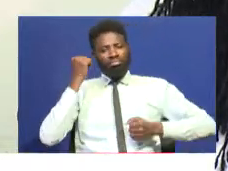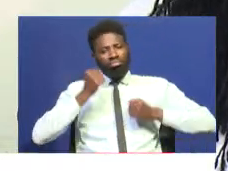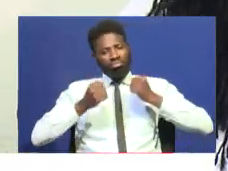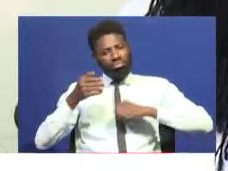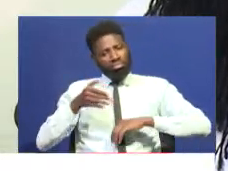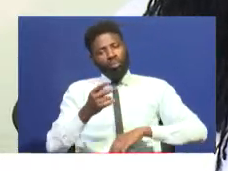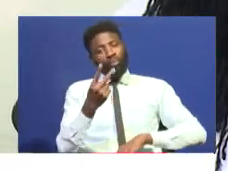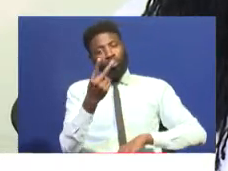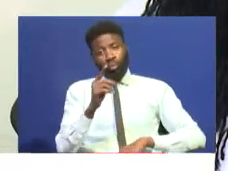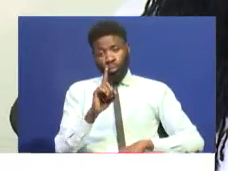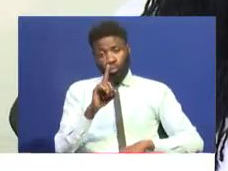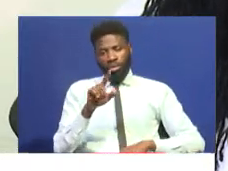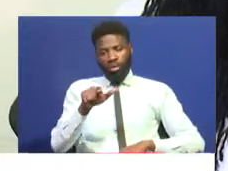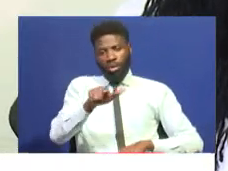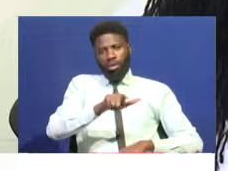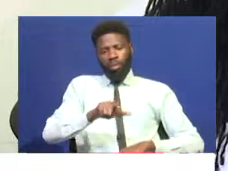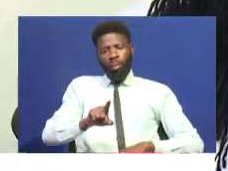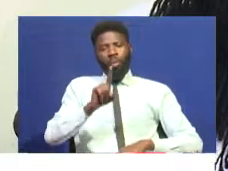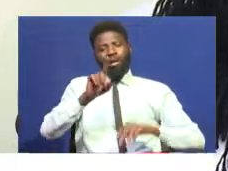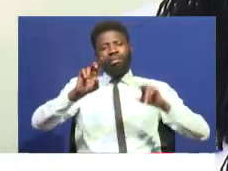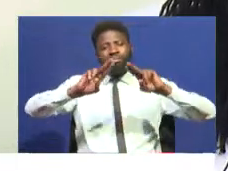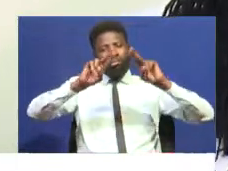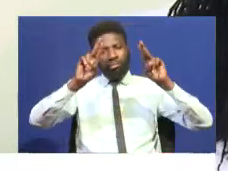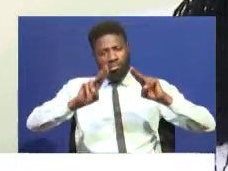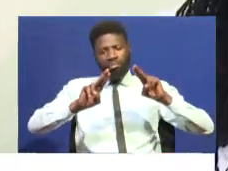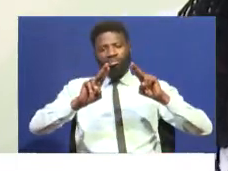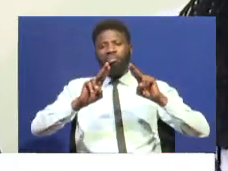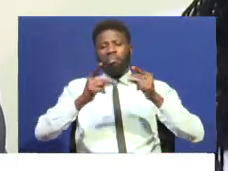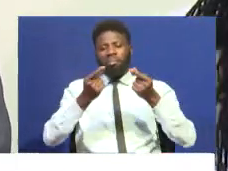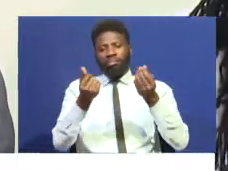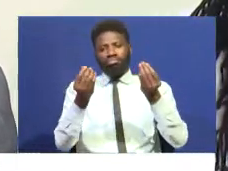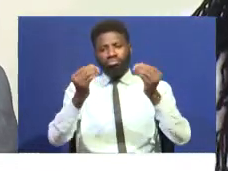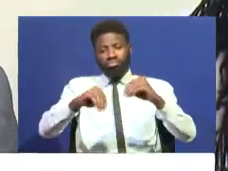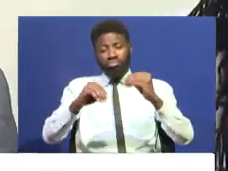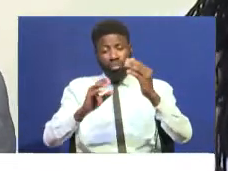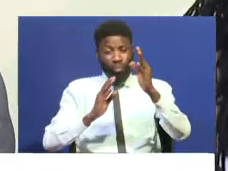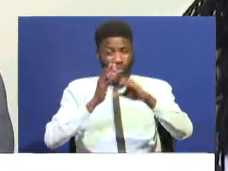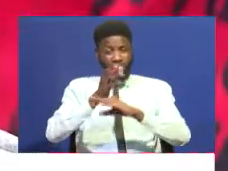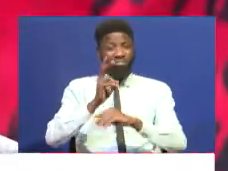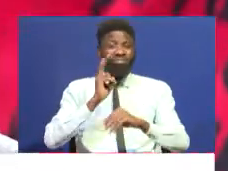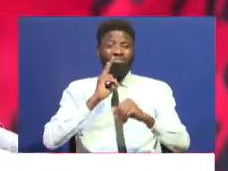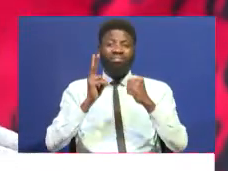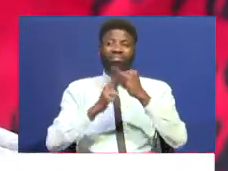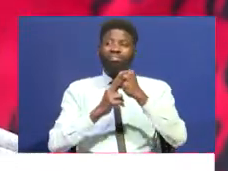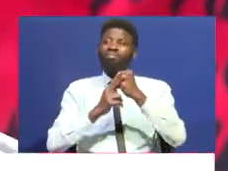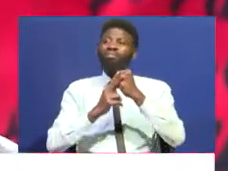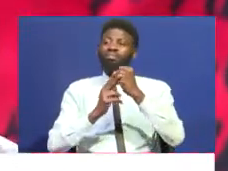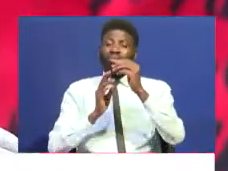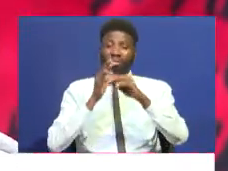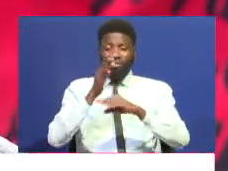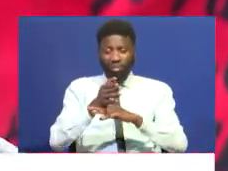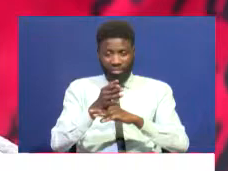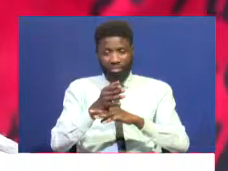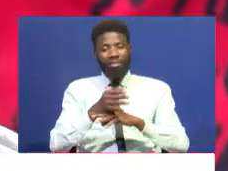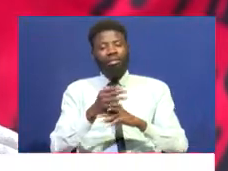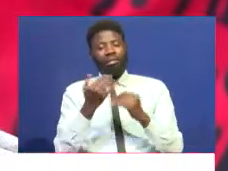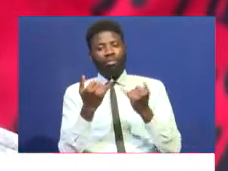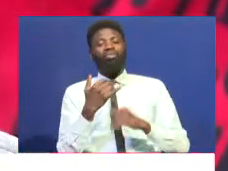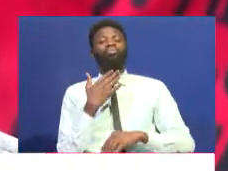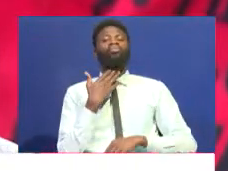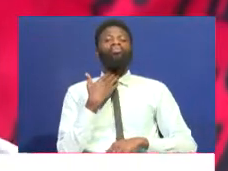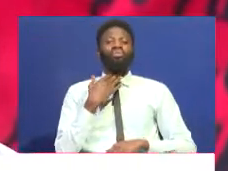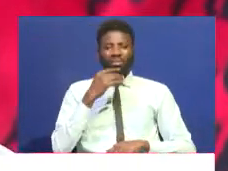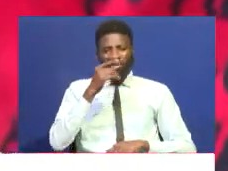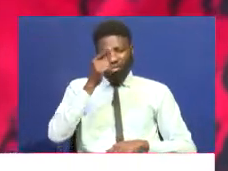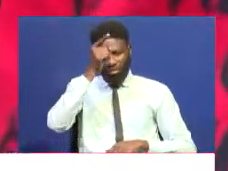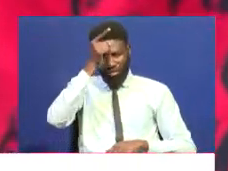two marathons, one local, one international, and raised about 700 plus thousand Kenya shilling. Now she wants to run the Berlin